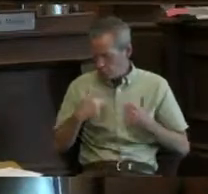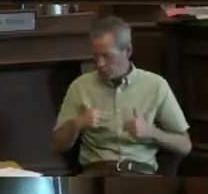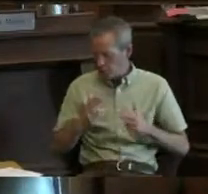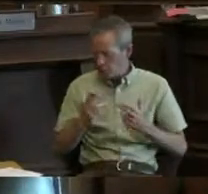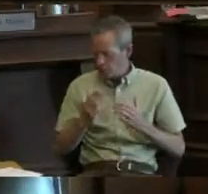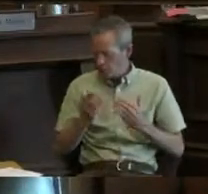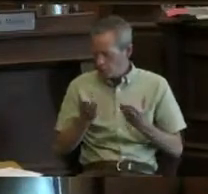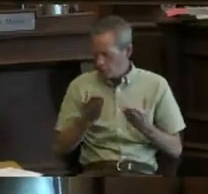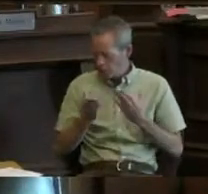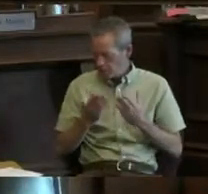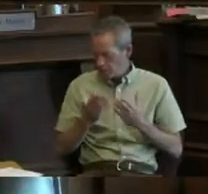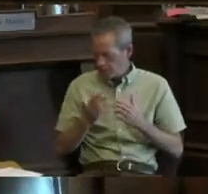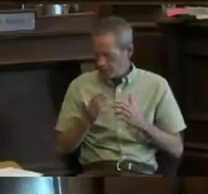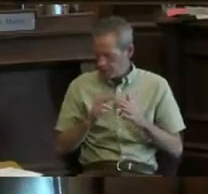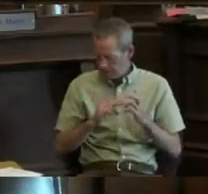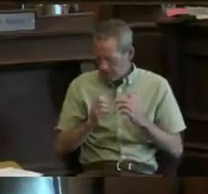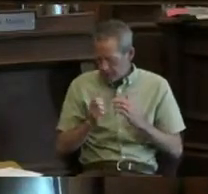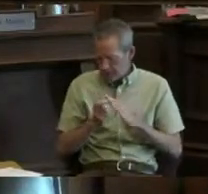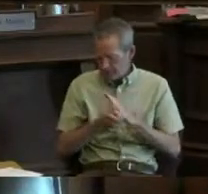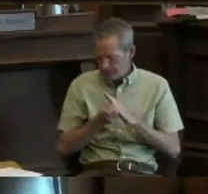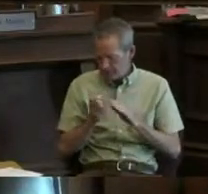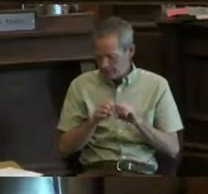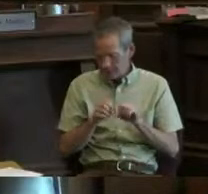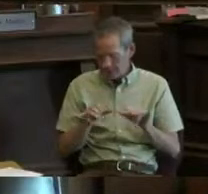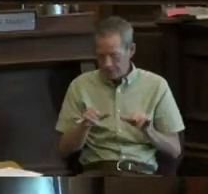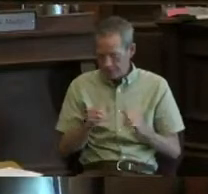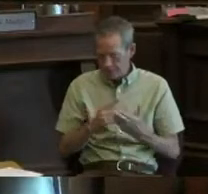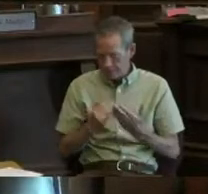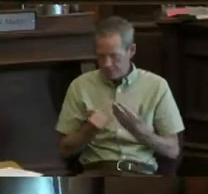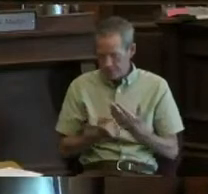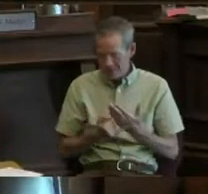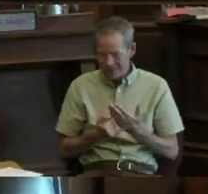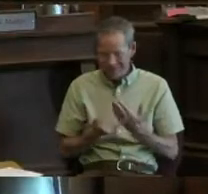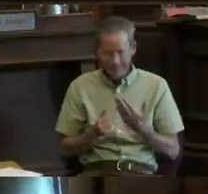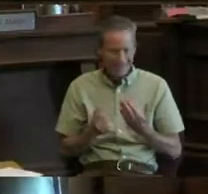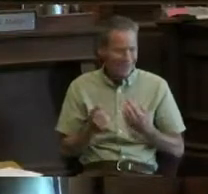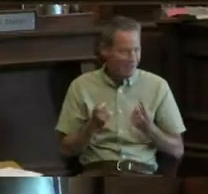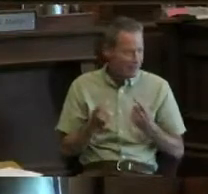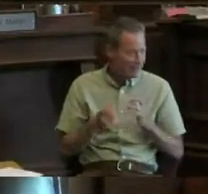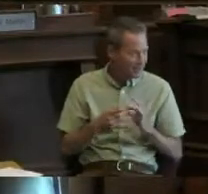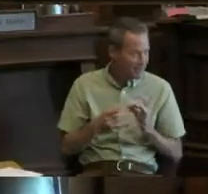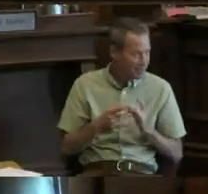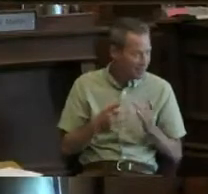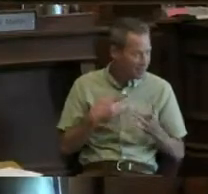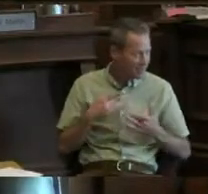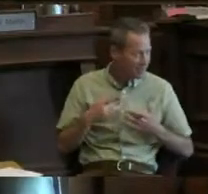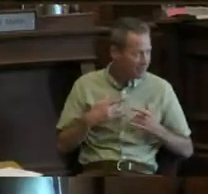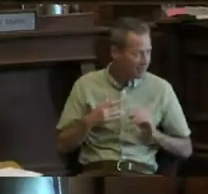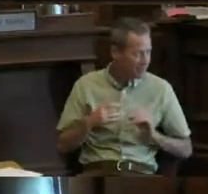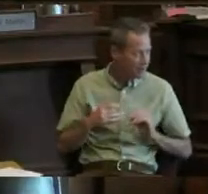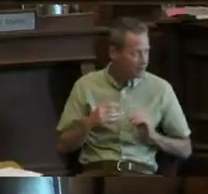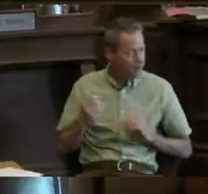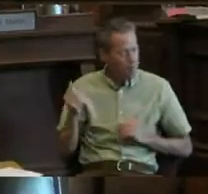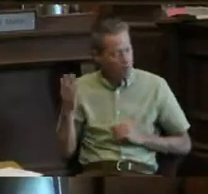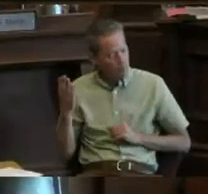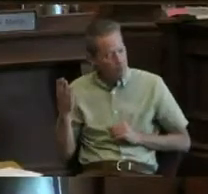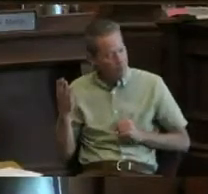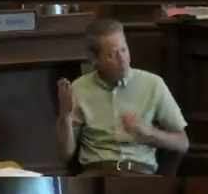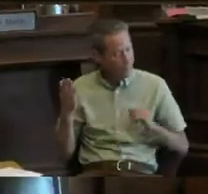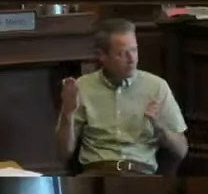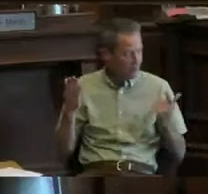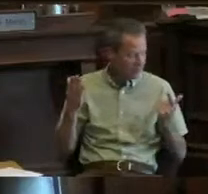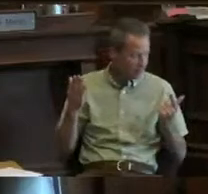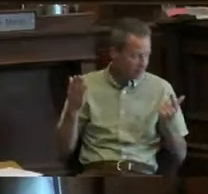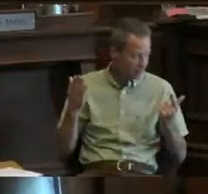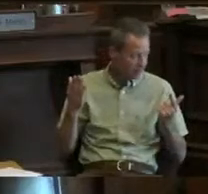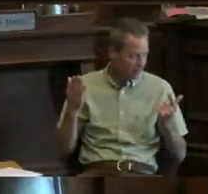Building Automation System Project. Any questions, comments, and or concerns? Move it. It's second. Been moved